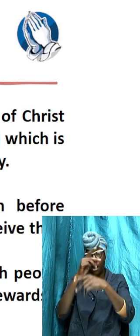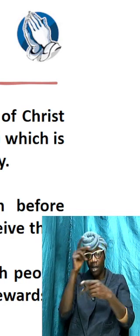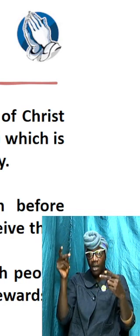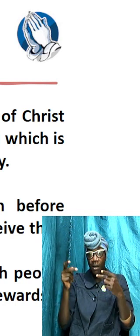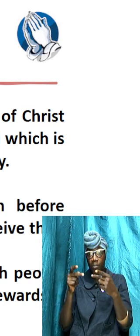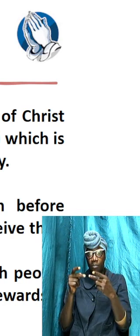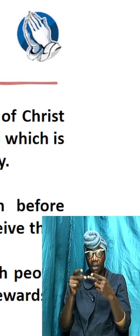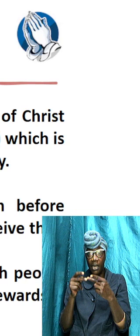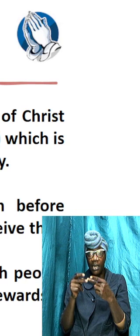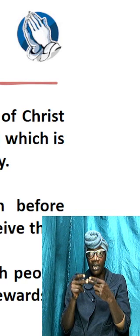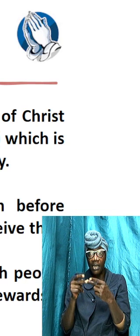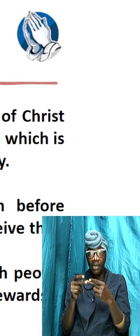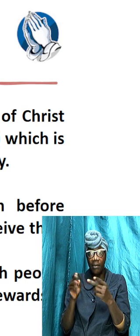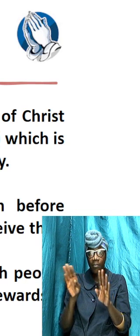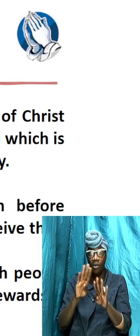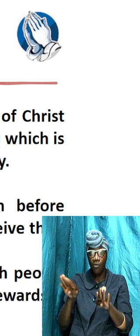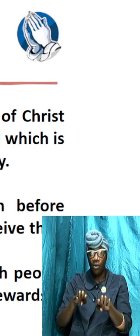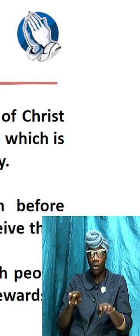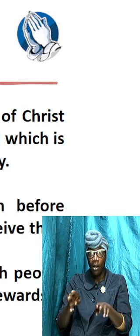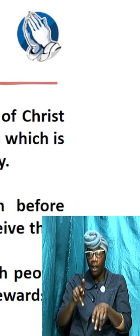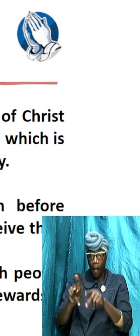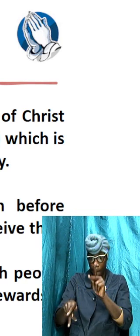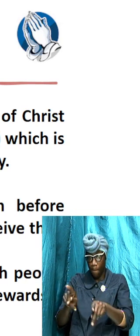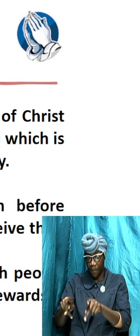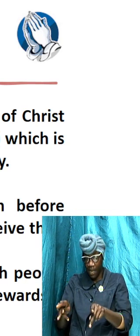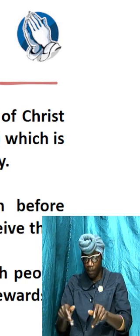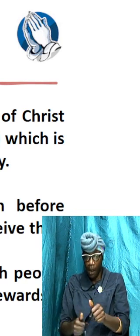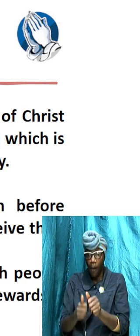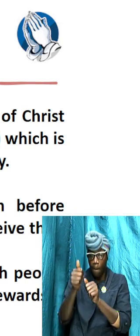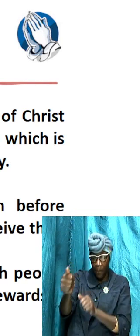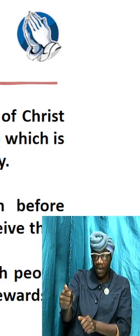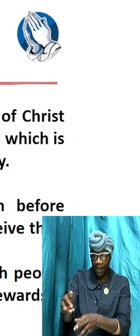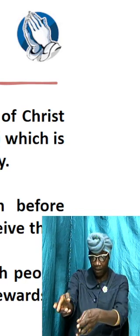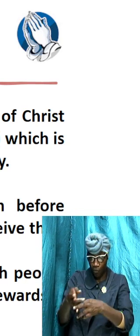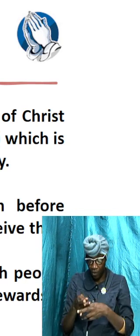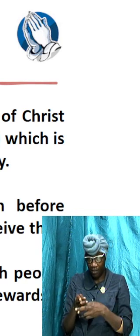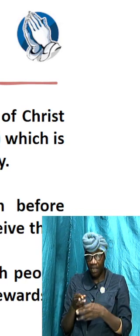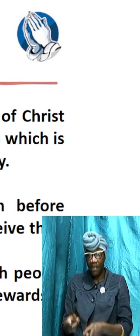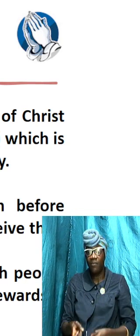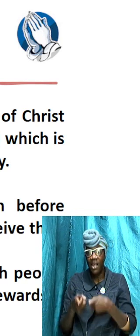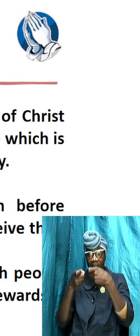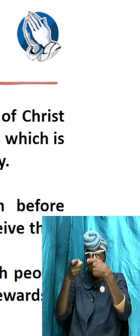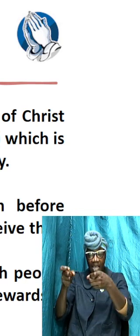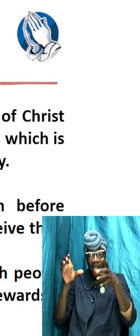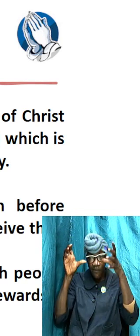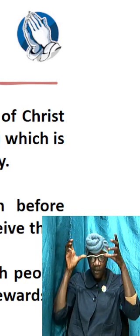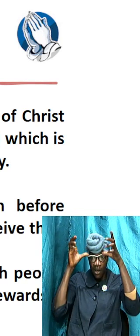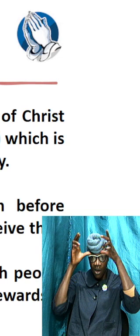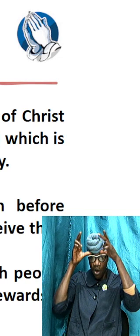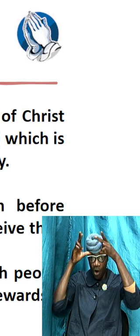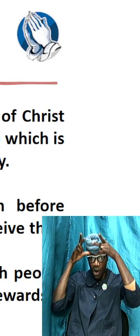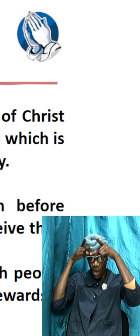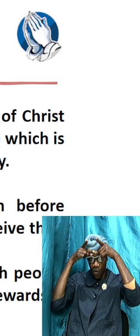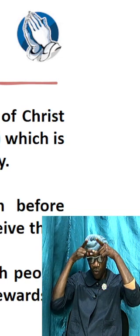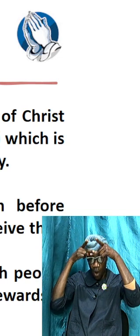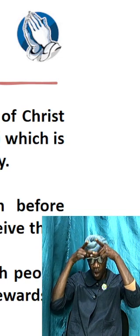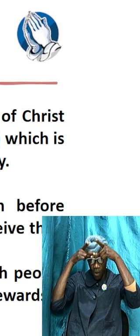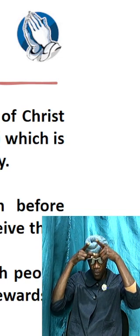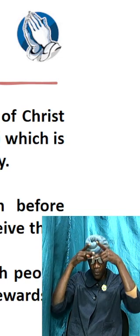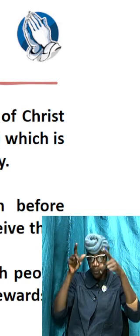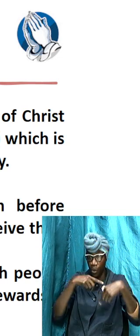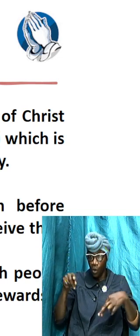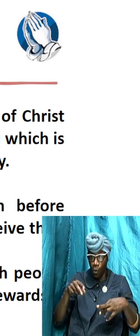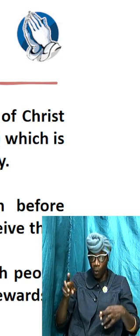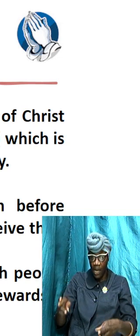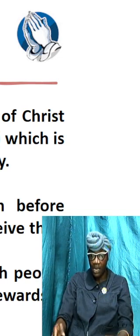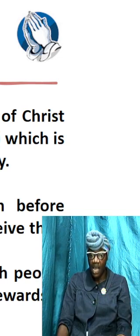which contestants would pass and receive their rewards or their crown. Can I tell you, when the rapture takes place, the